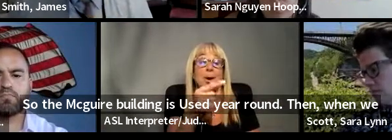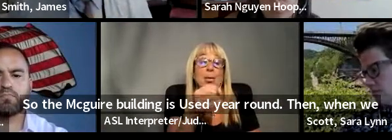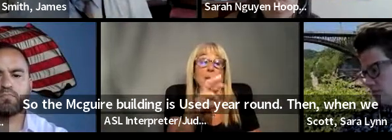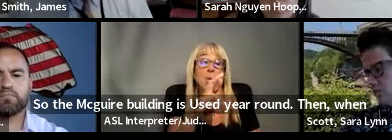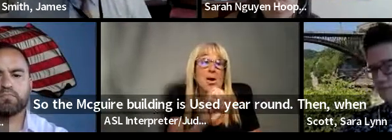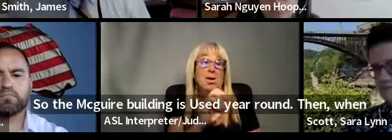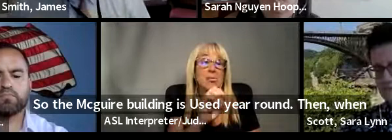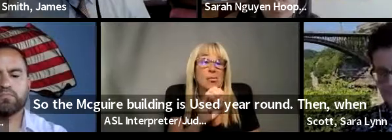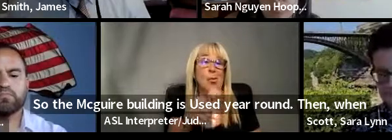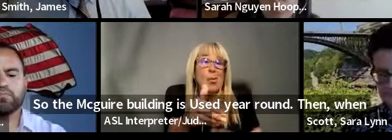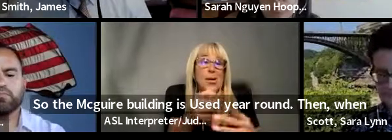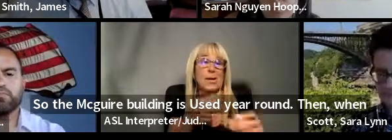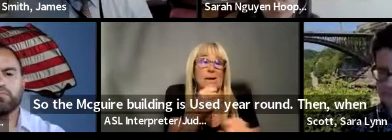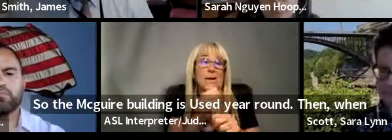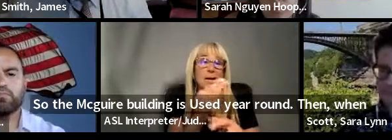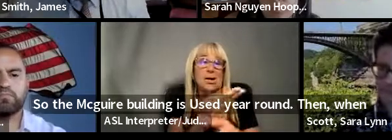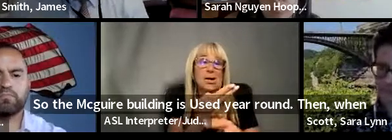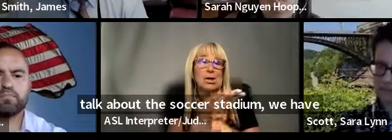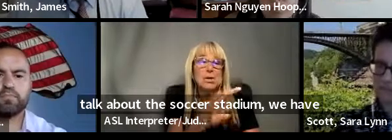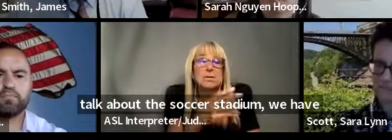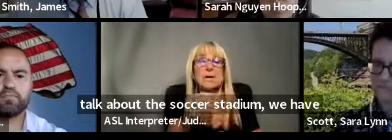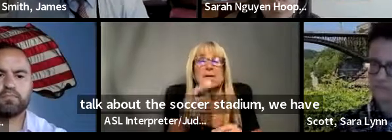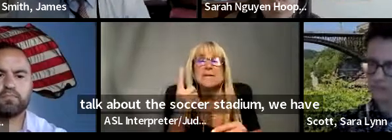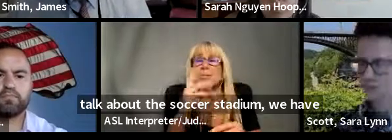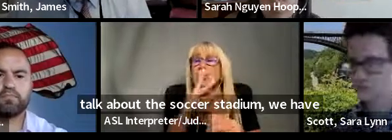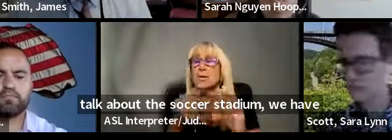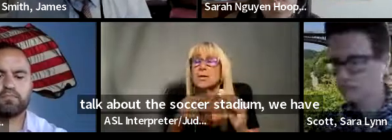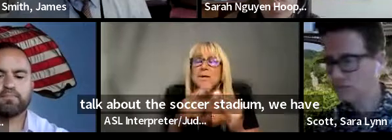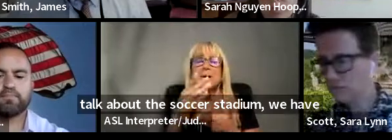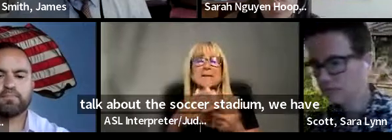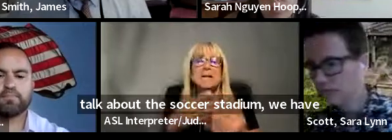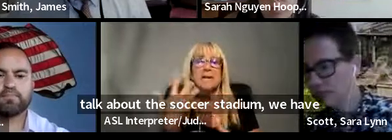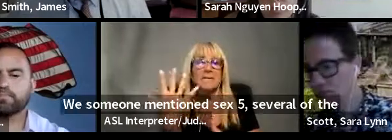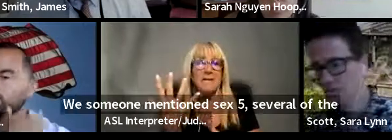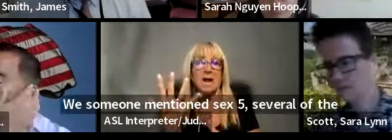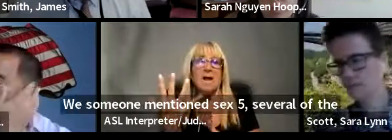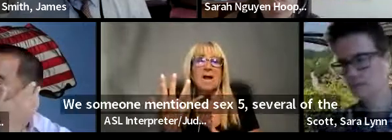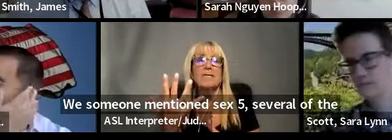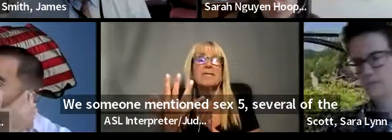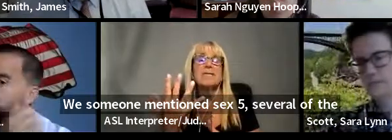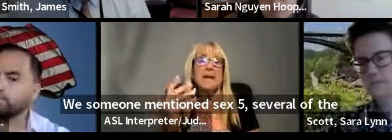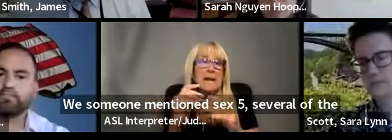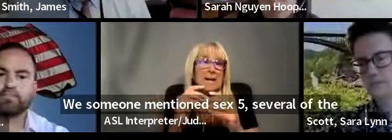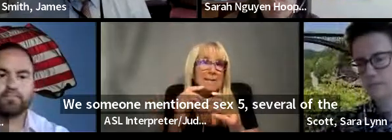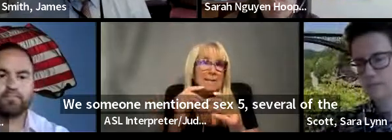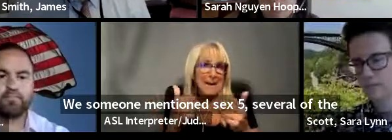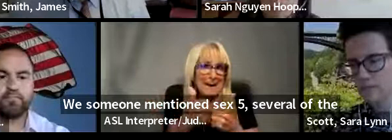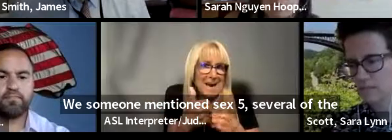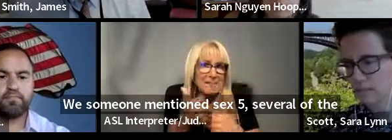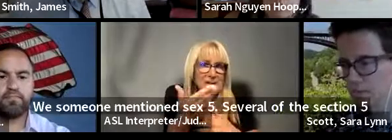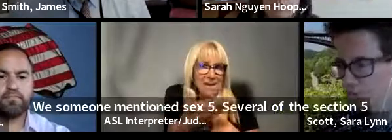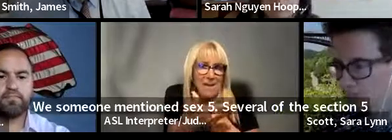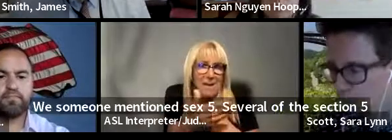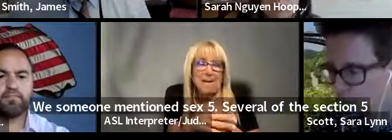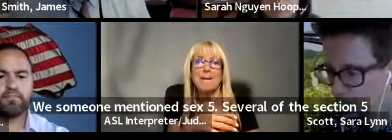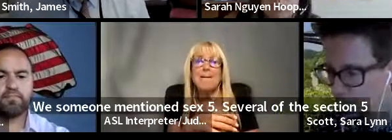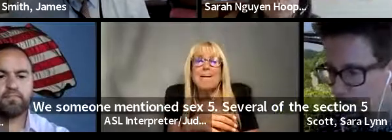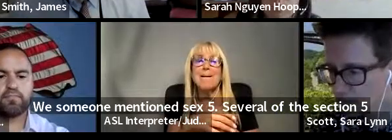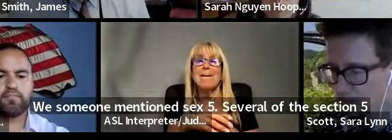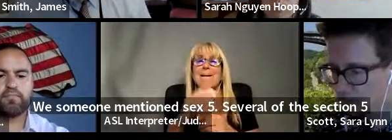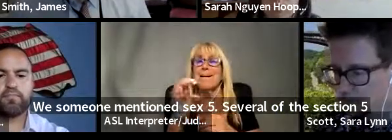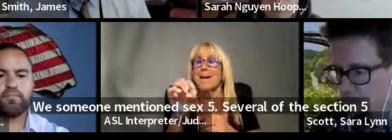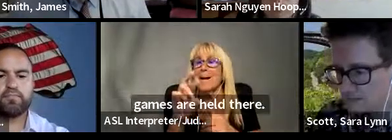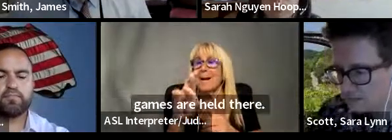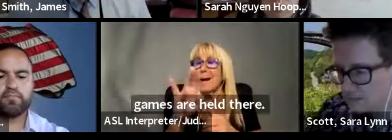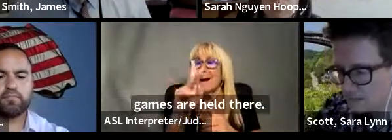have, someone mentioned Section 5. Several of the Section 5 games are held there. Eric is working on trying to even